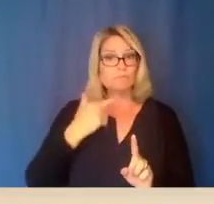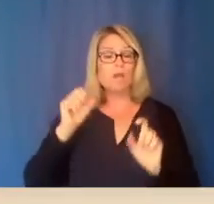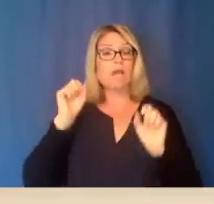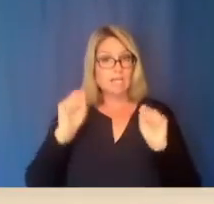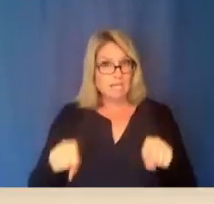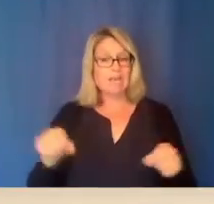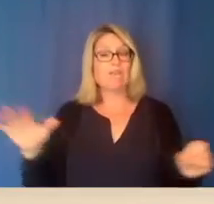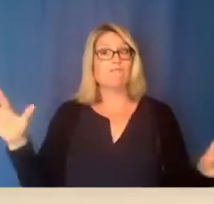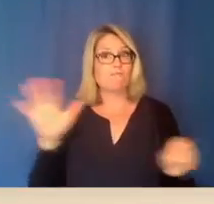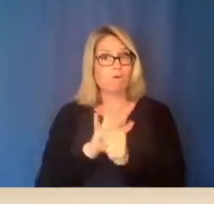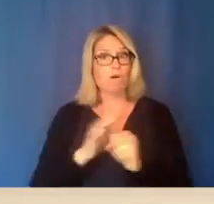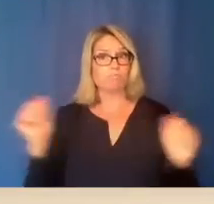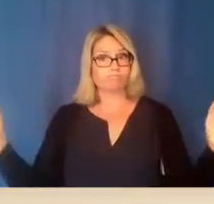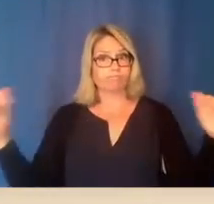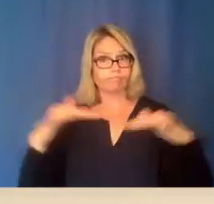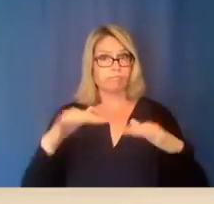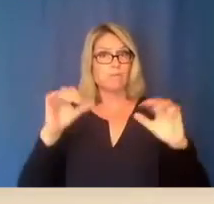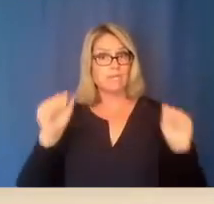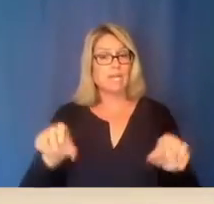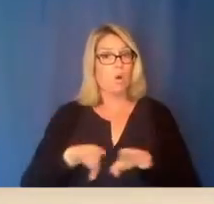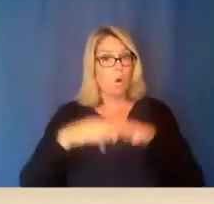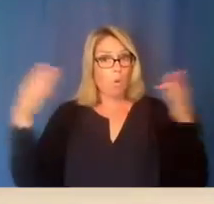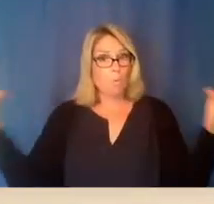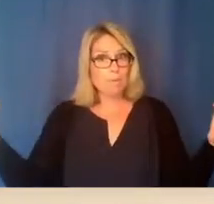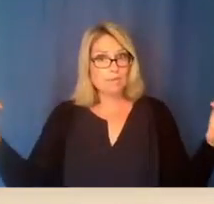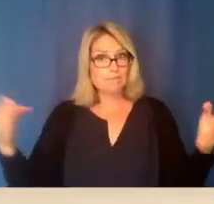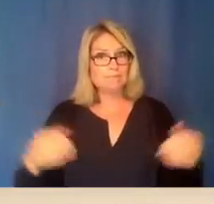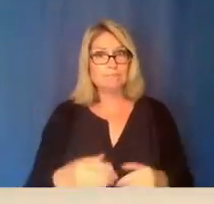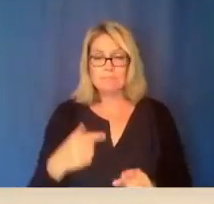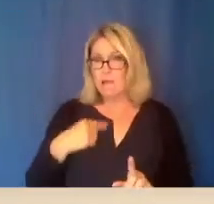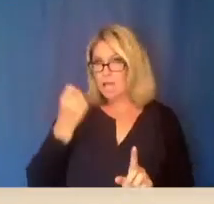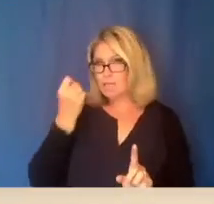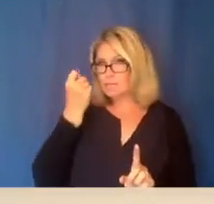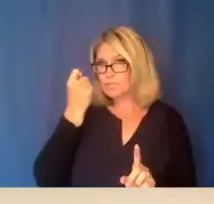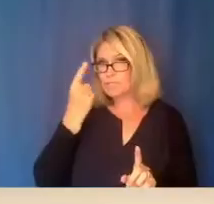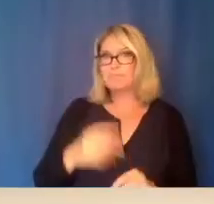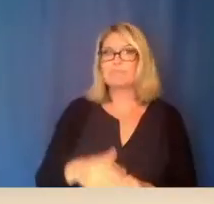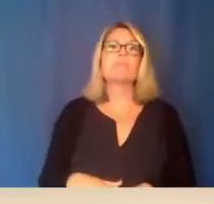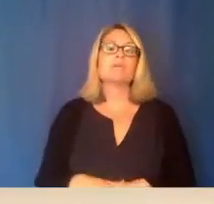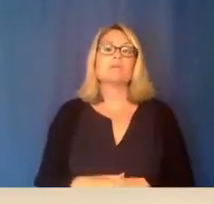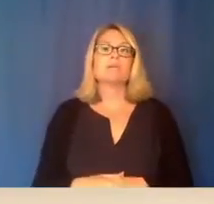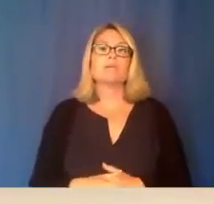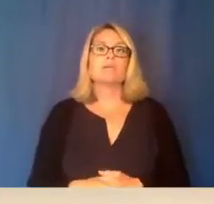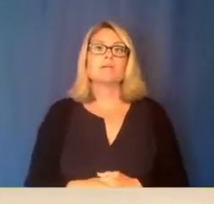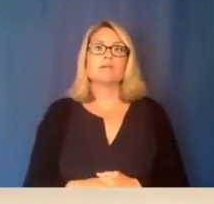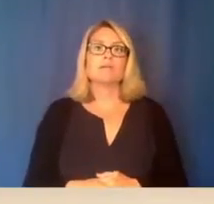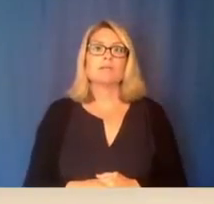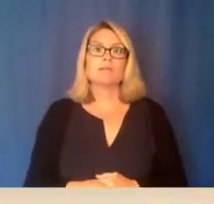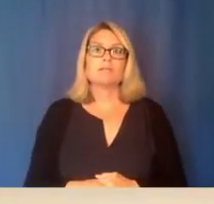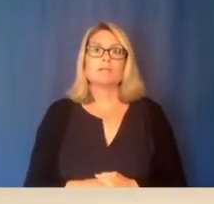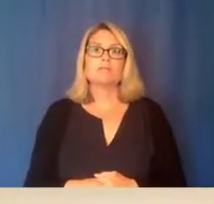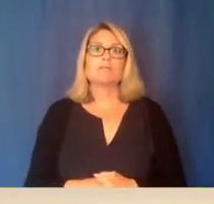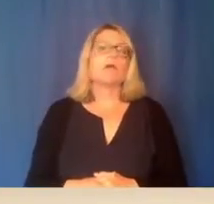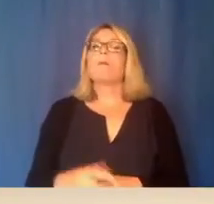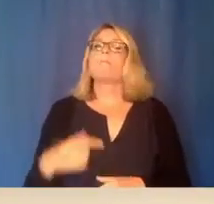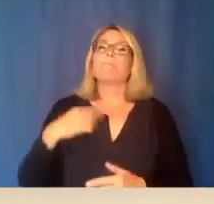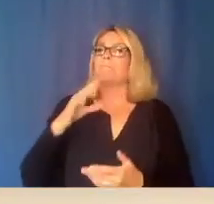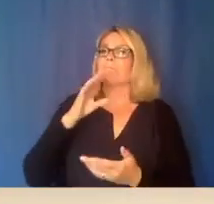full capacity? Did I understand that right? Hi, Dave. So it wasn't. We weren't speaking about capacity